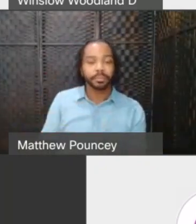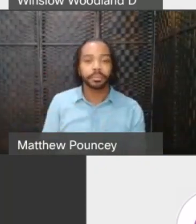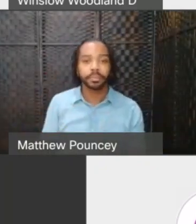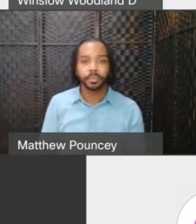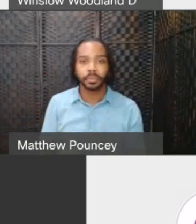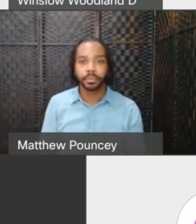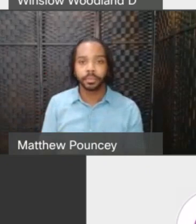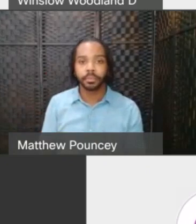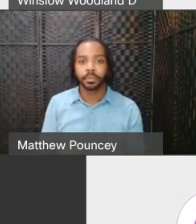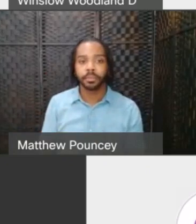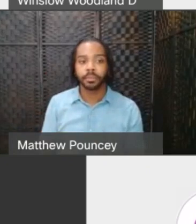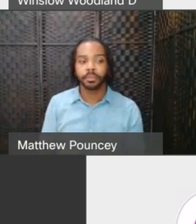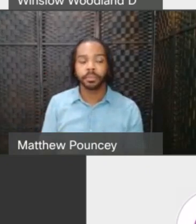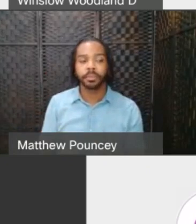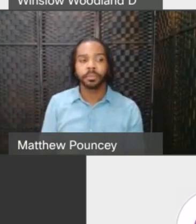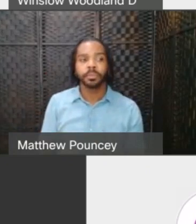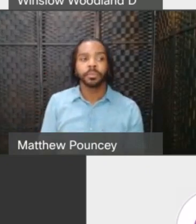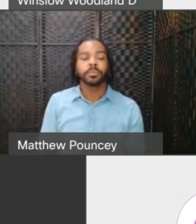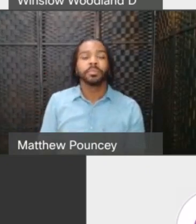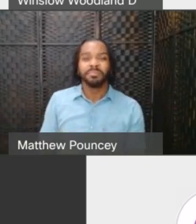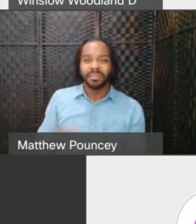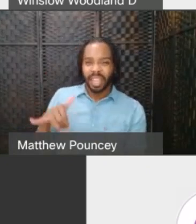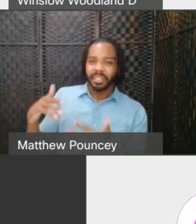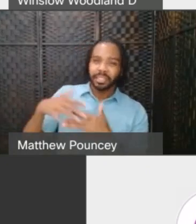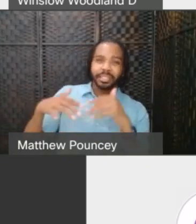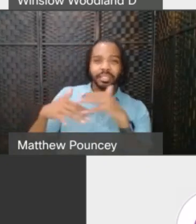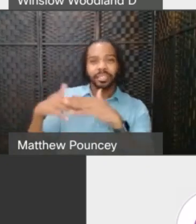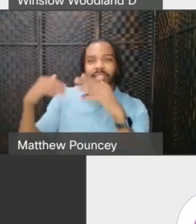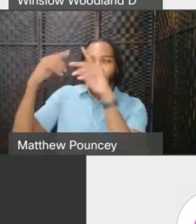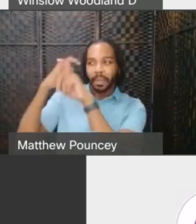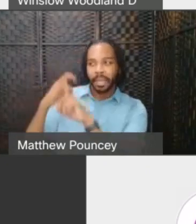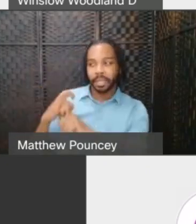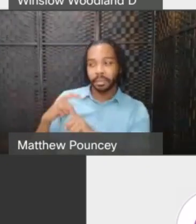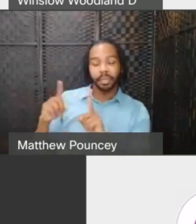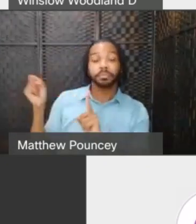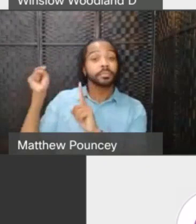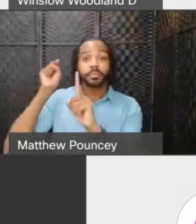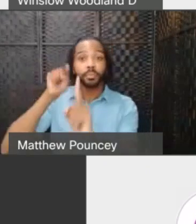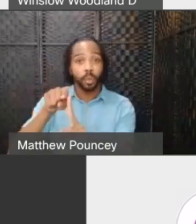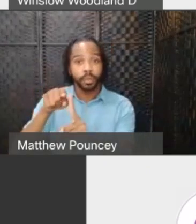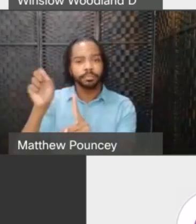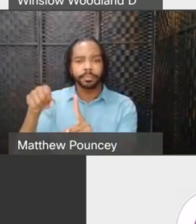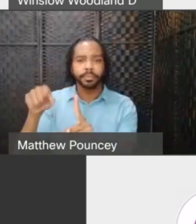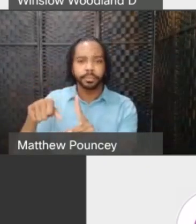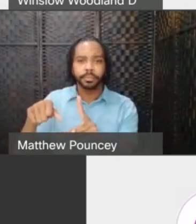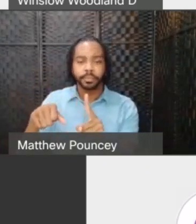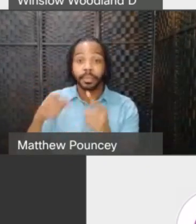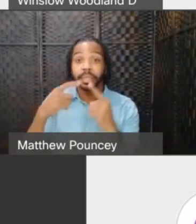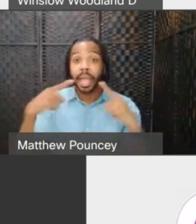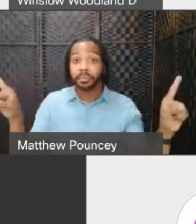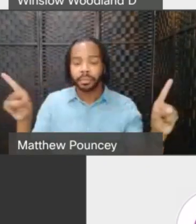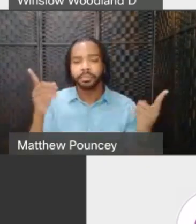And so, there's those complications in there, but the bottom line really is, yes, the transmittal will go out next